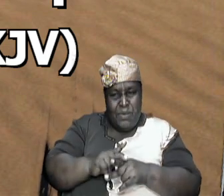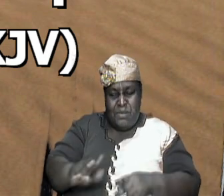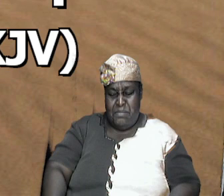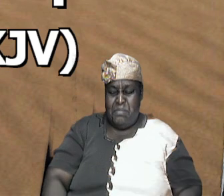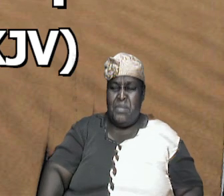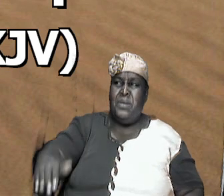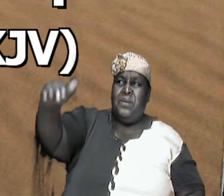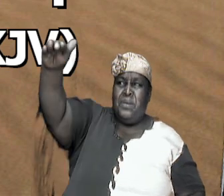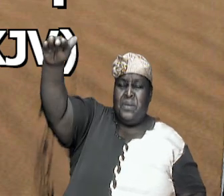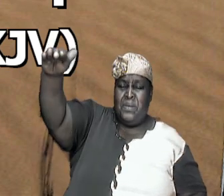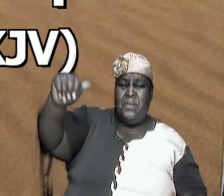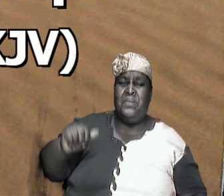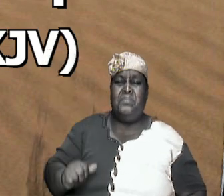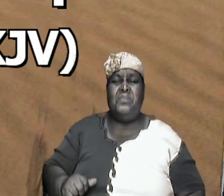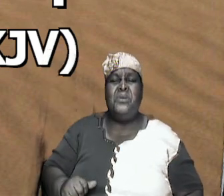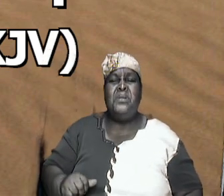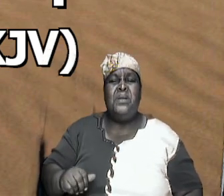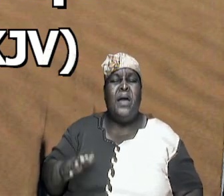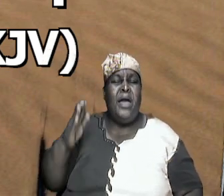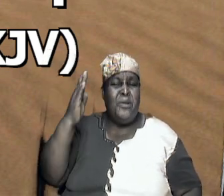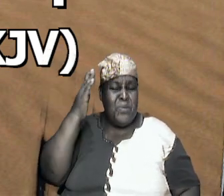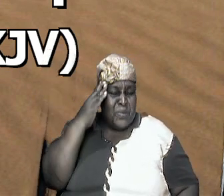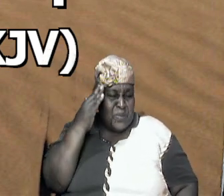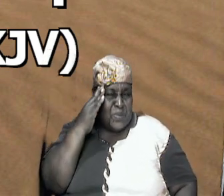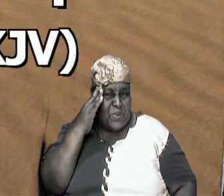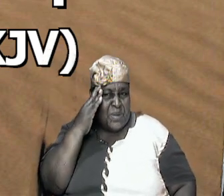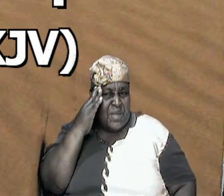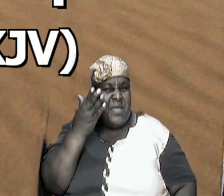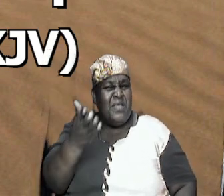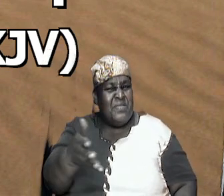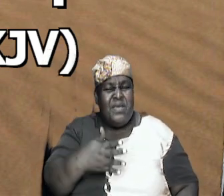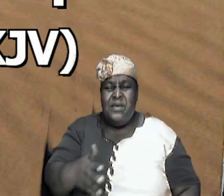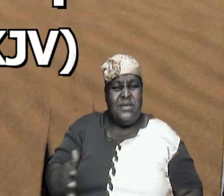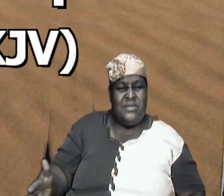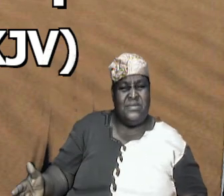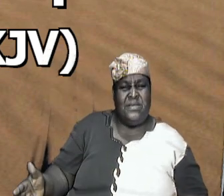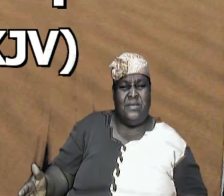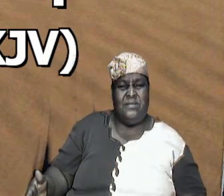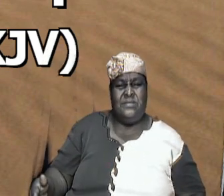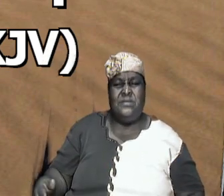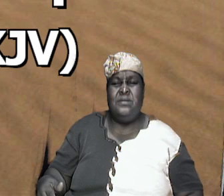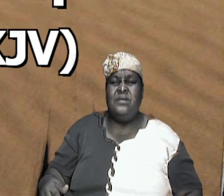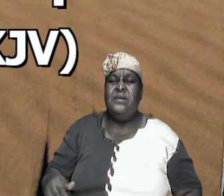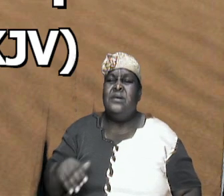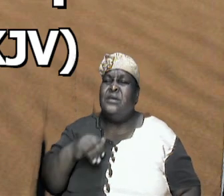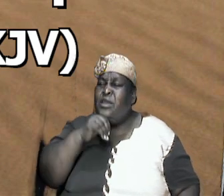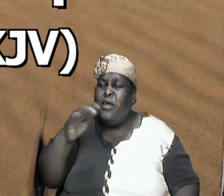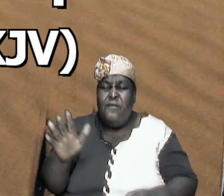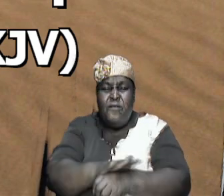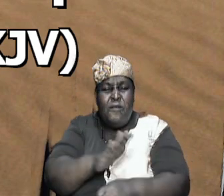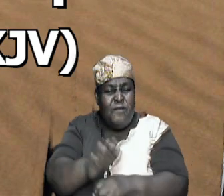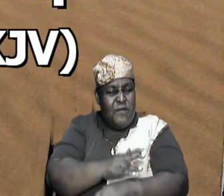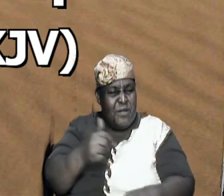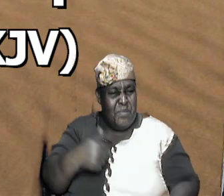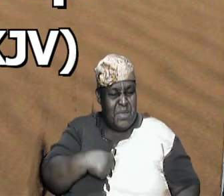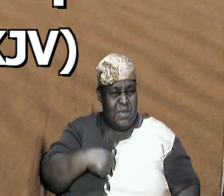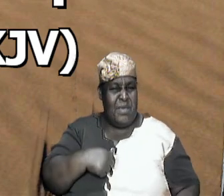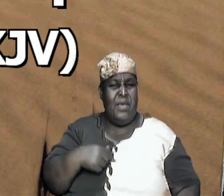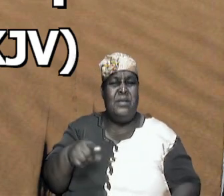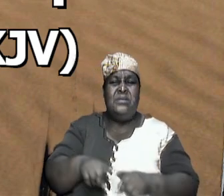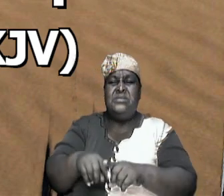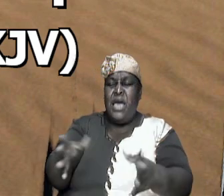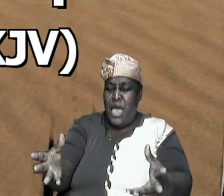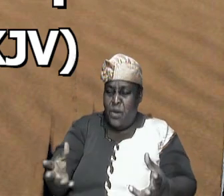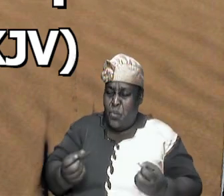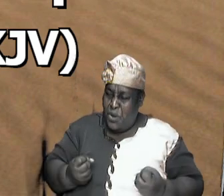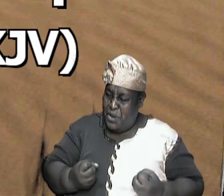up. But I recognize that these things, they don't fulfill me as I think they